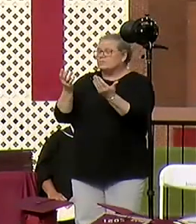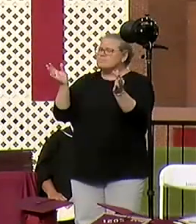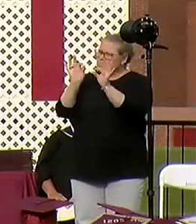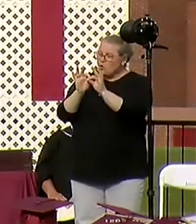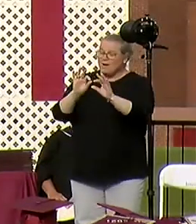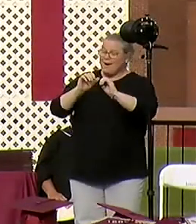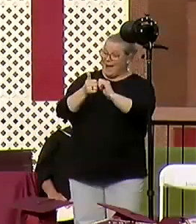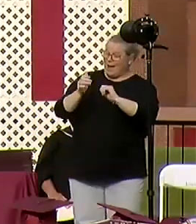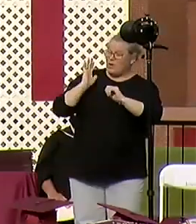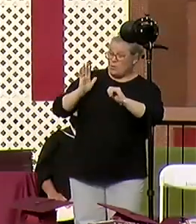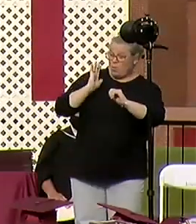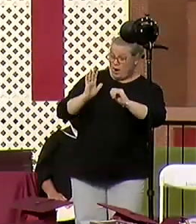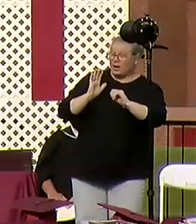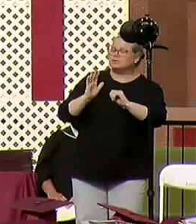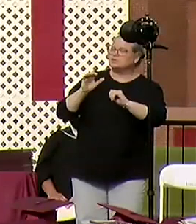was before you touched it."